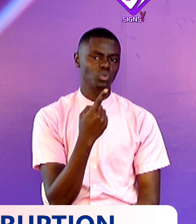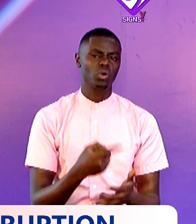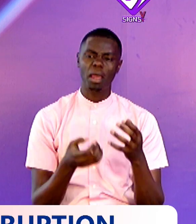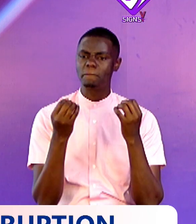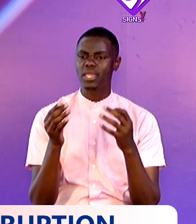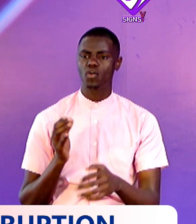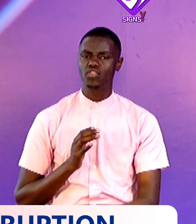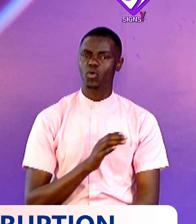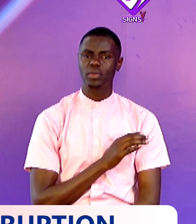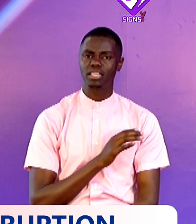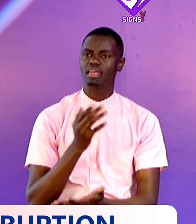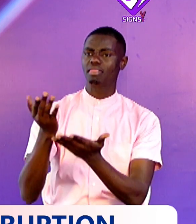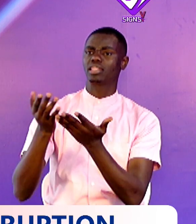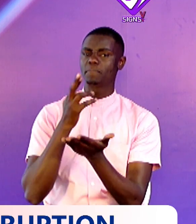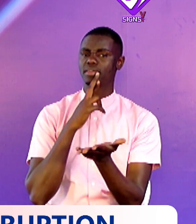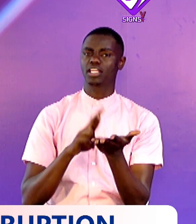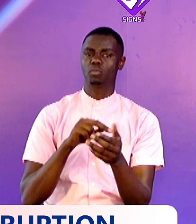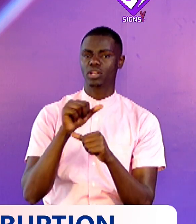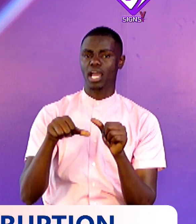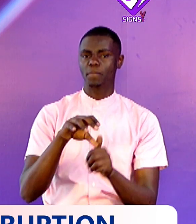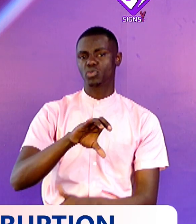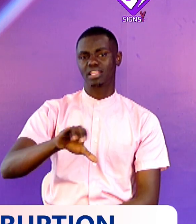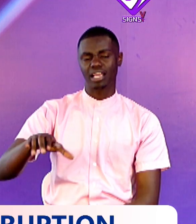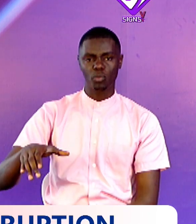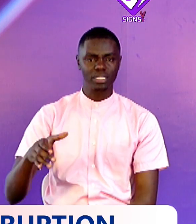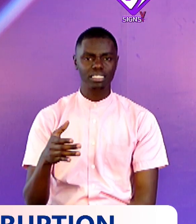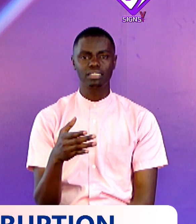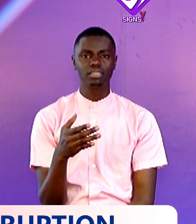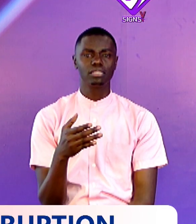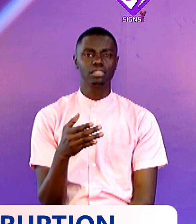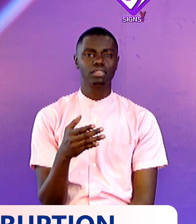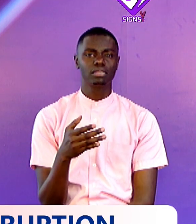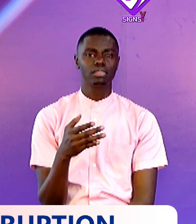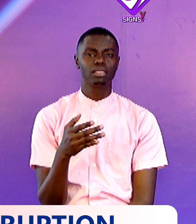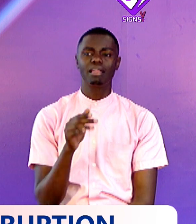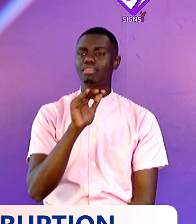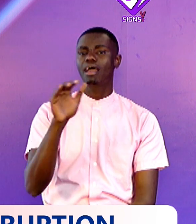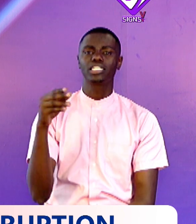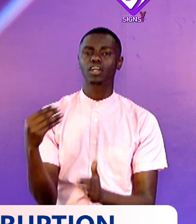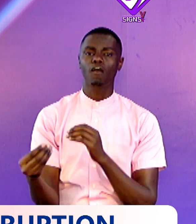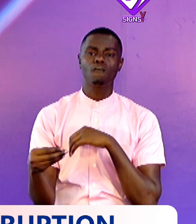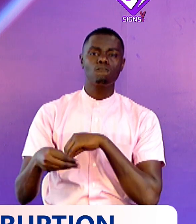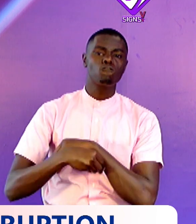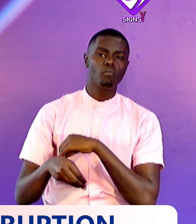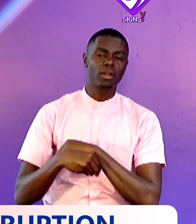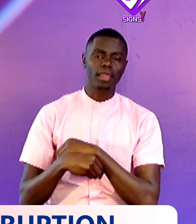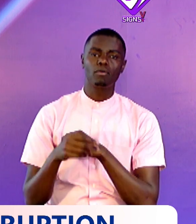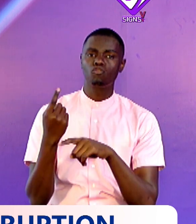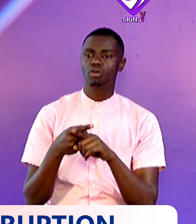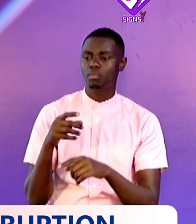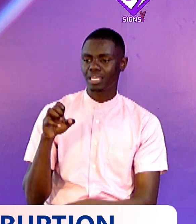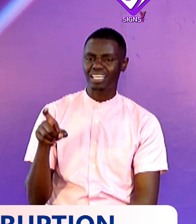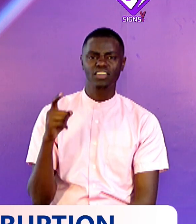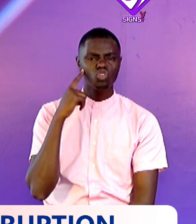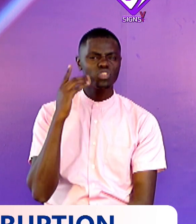committees that are bringing reports about counties and committees of that nature, they ask for bribes from the executive? Do you think there's a